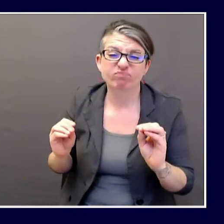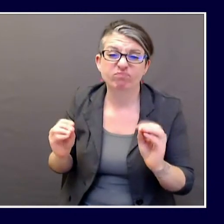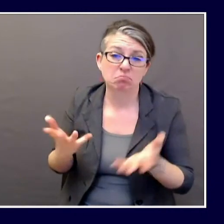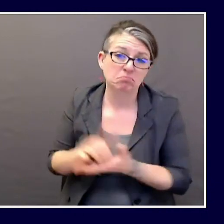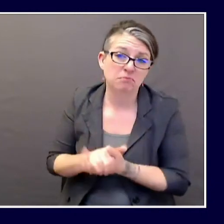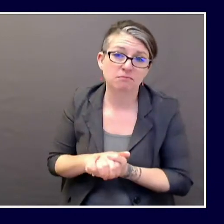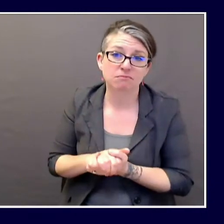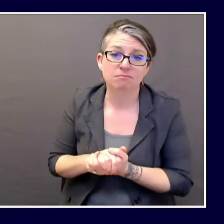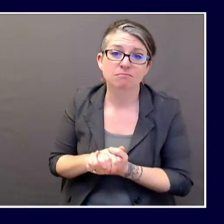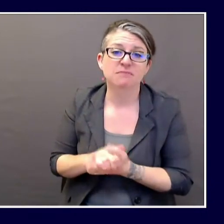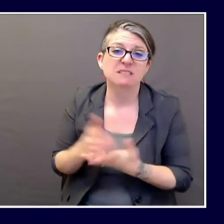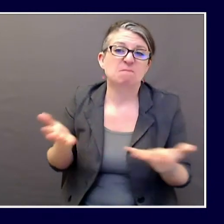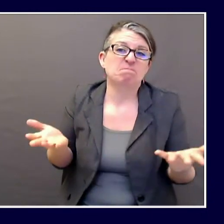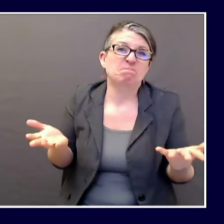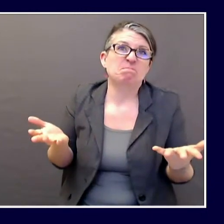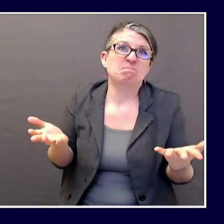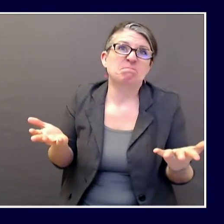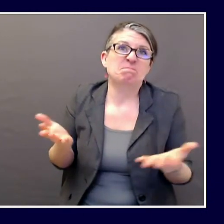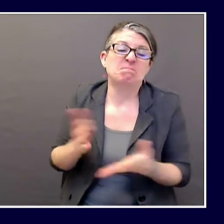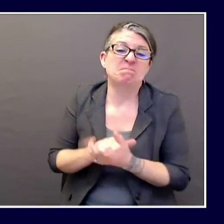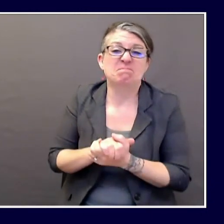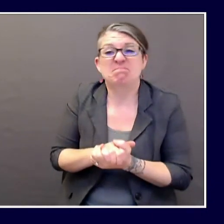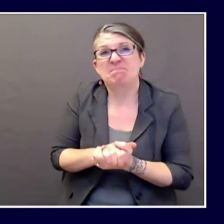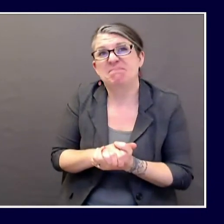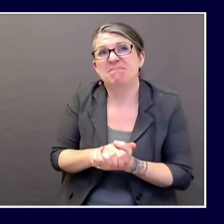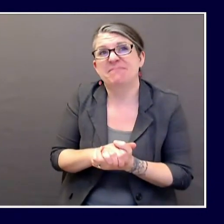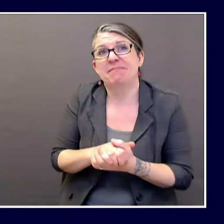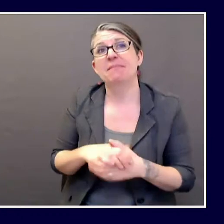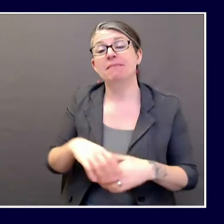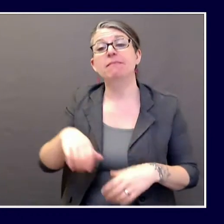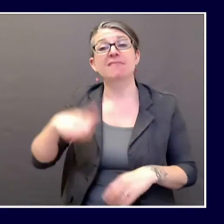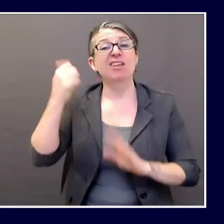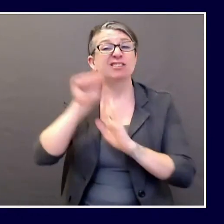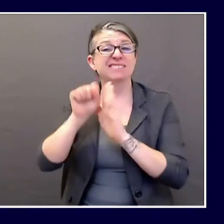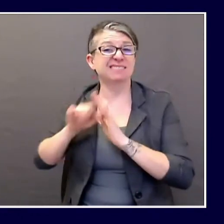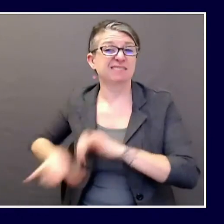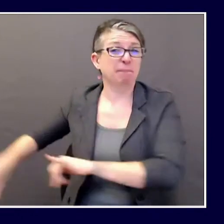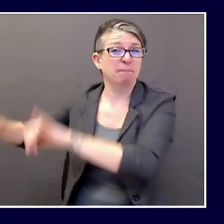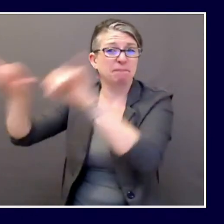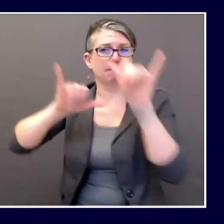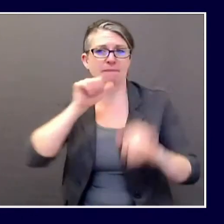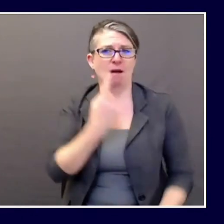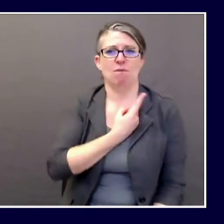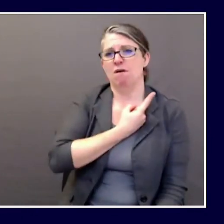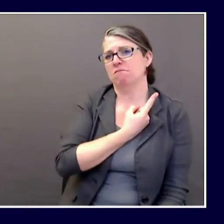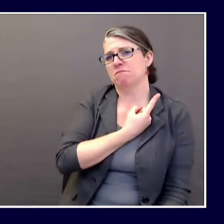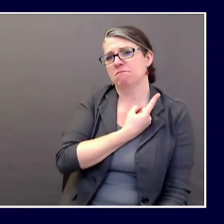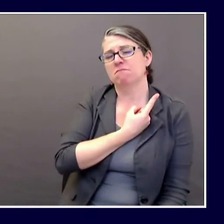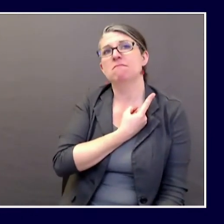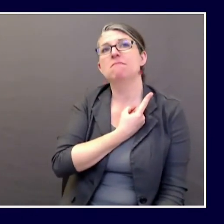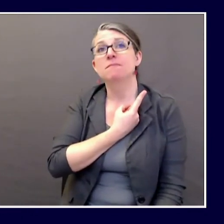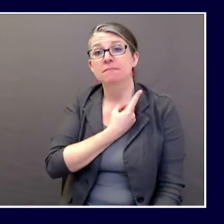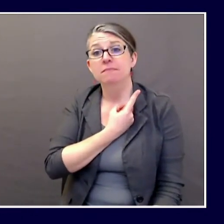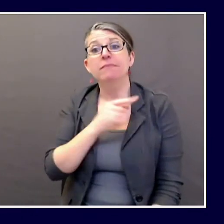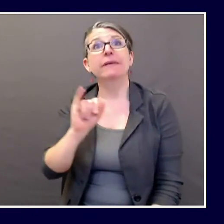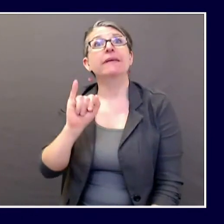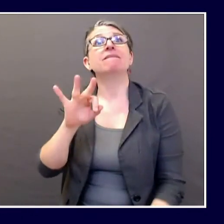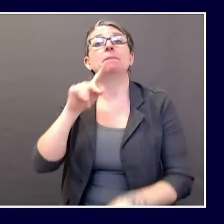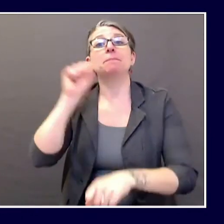what is being sent to states at all, or if there are increases, they may be very modest at best.